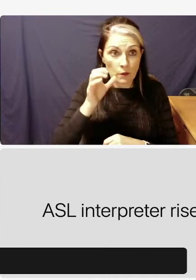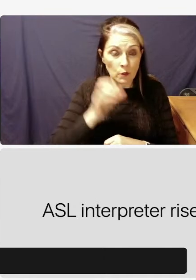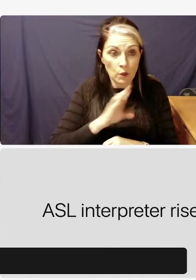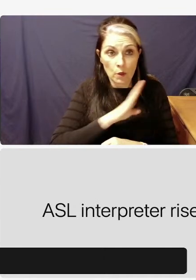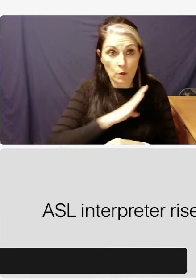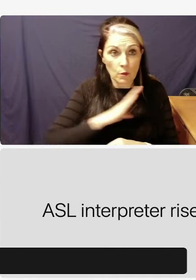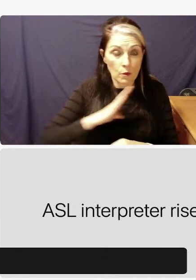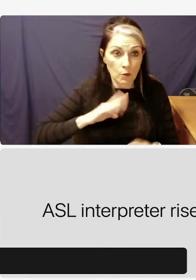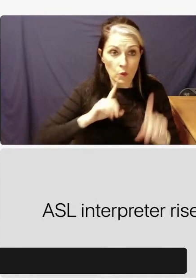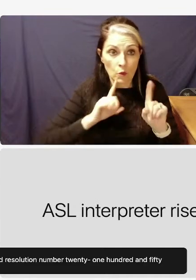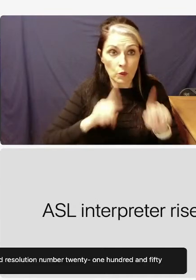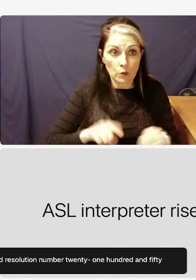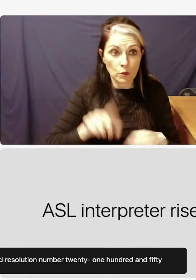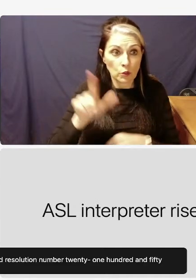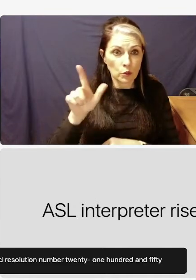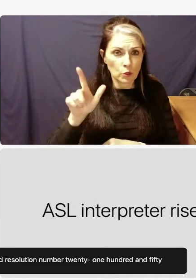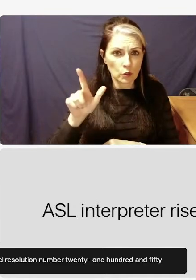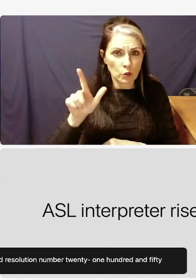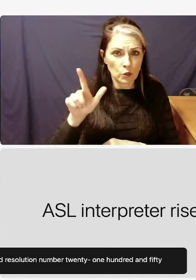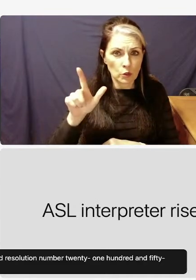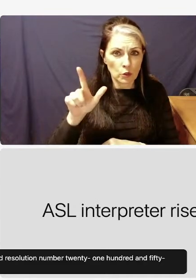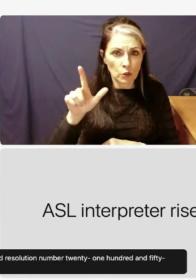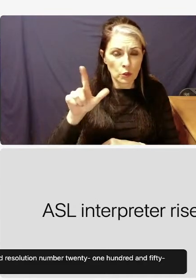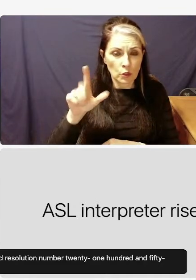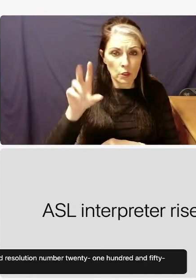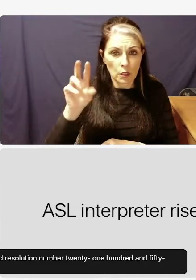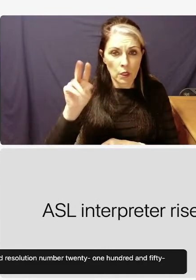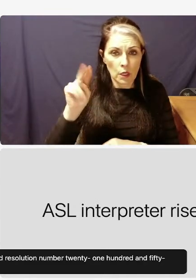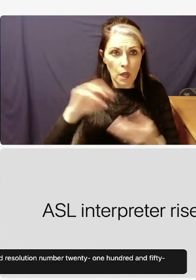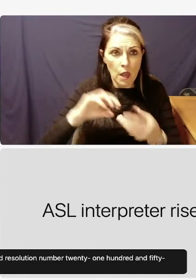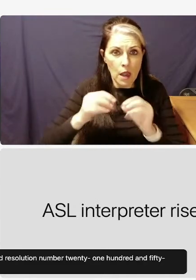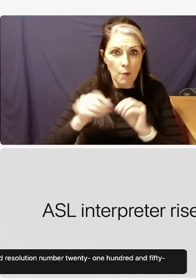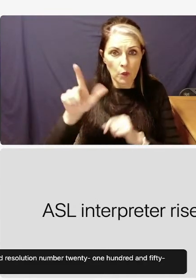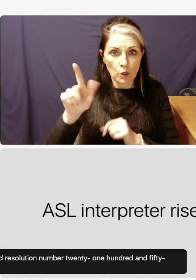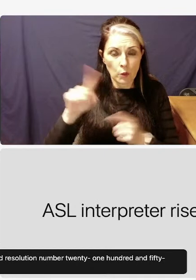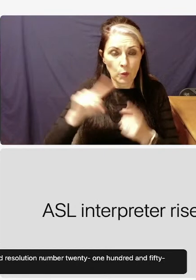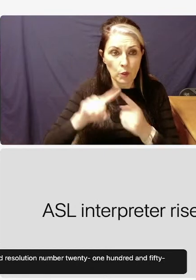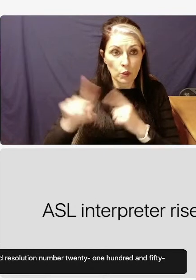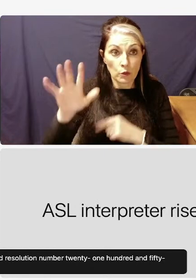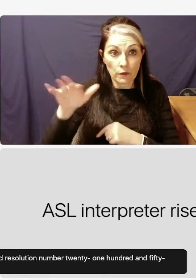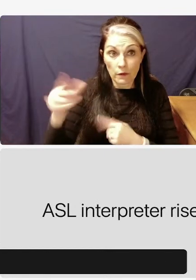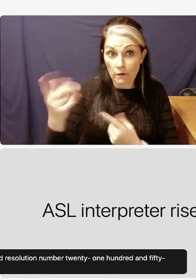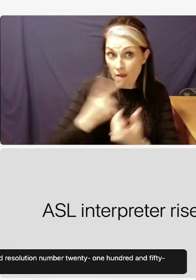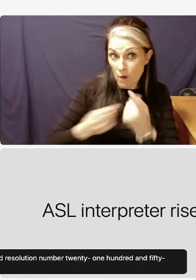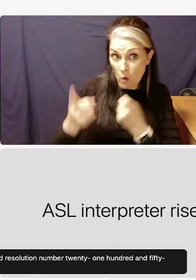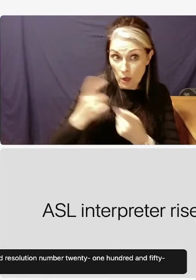2155 do do we have any uh questions on these